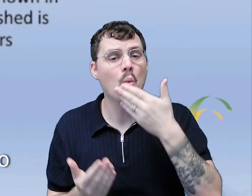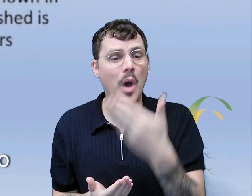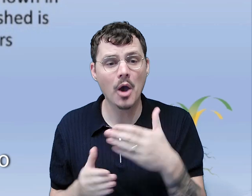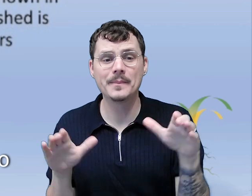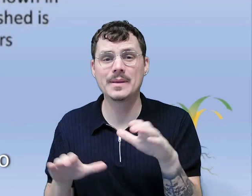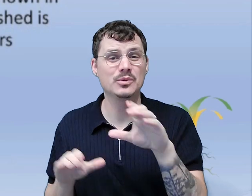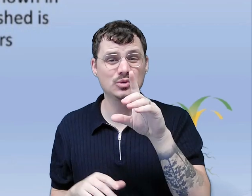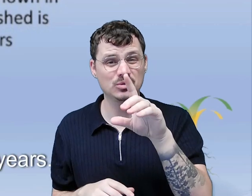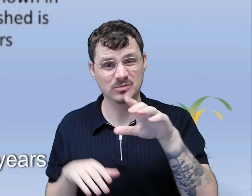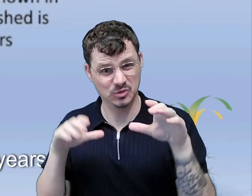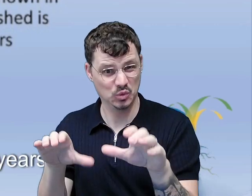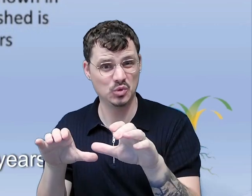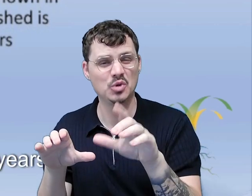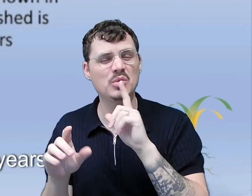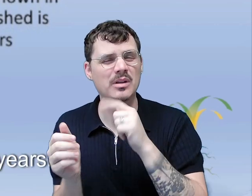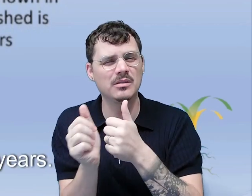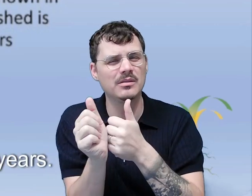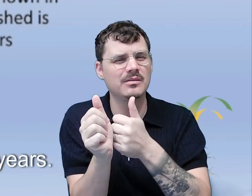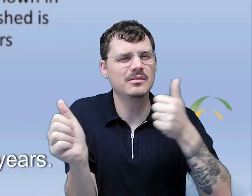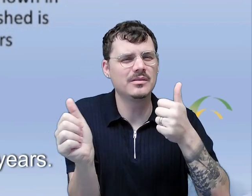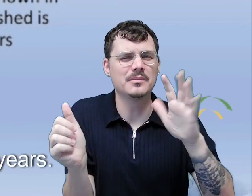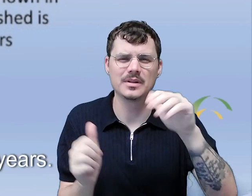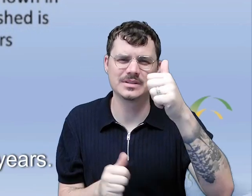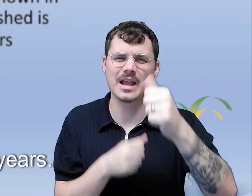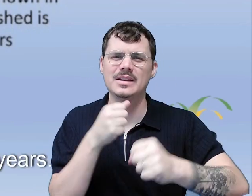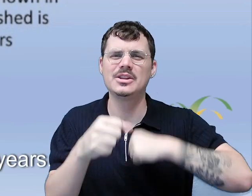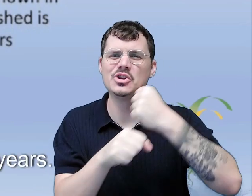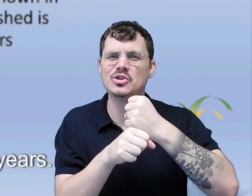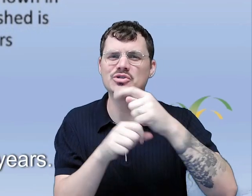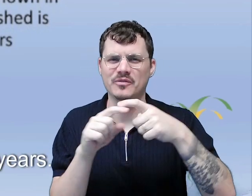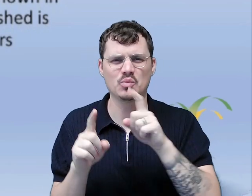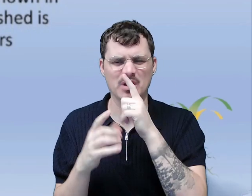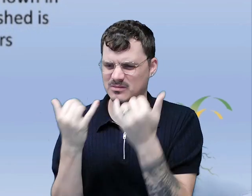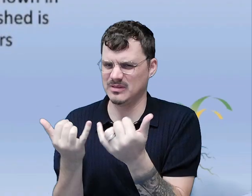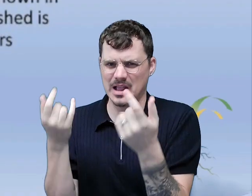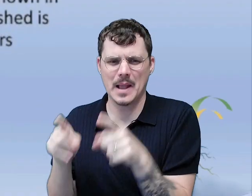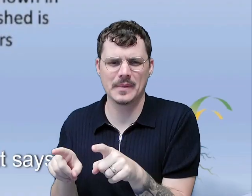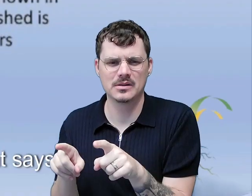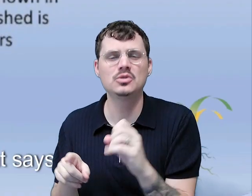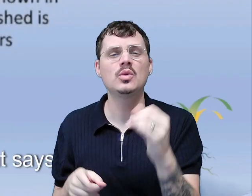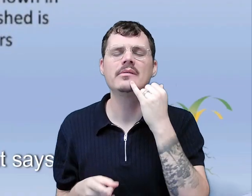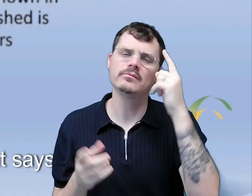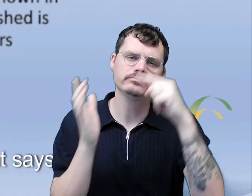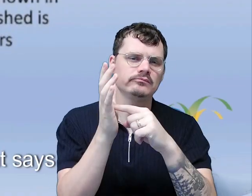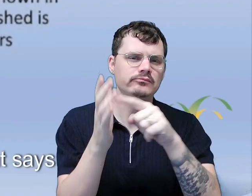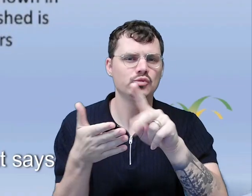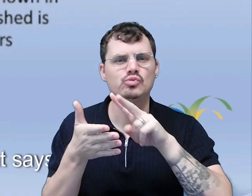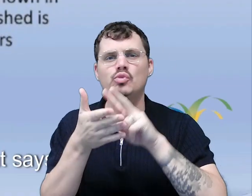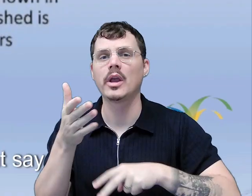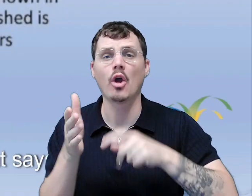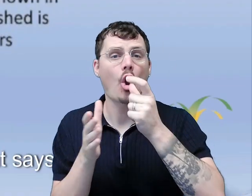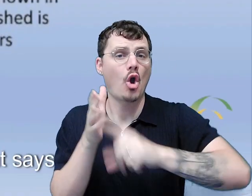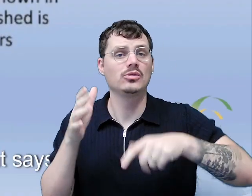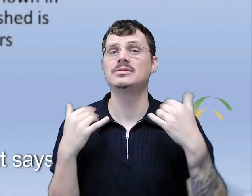people can do lags behind reality by at least 10 years. So if you read an